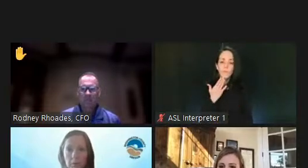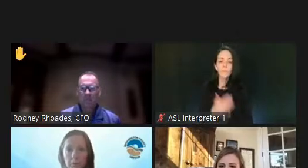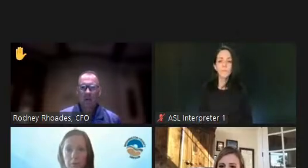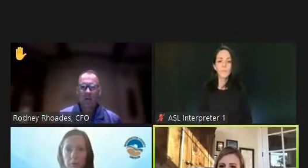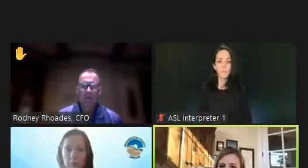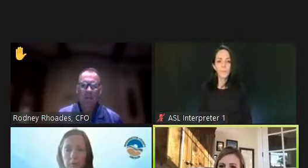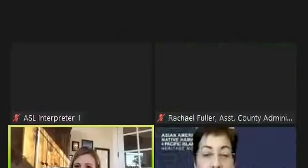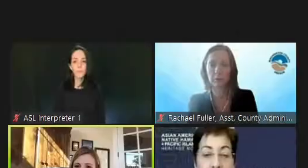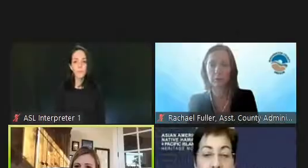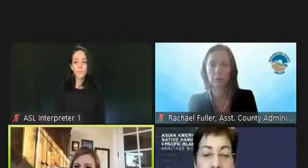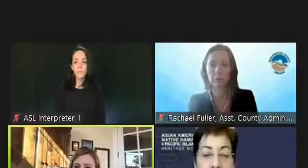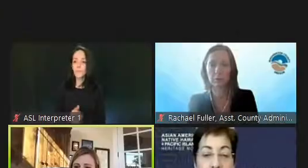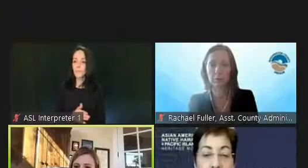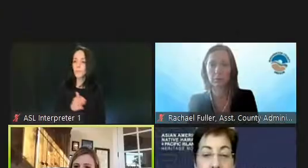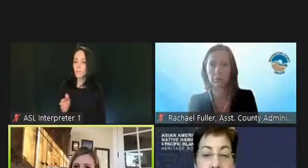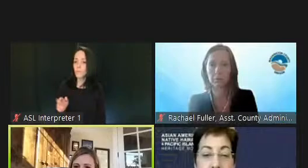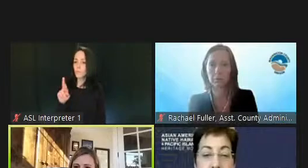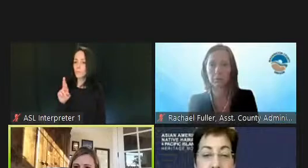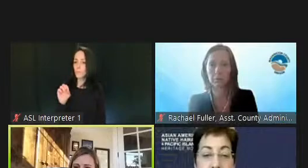Rodney?